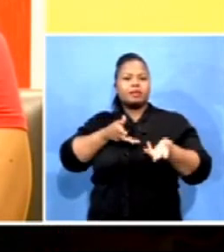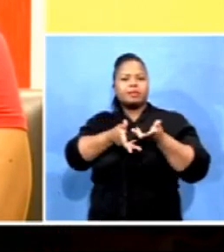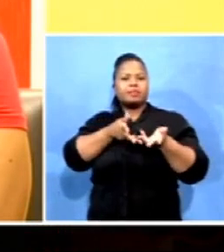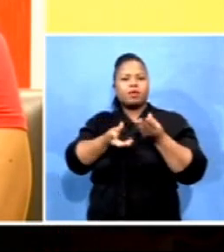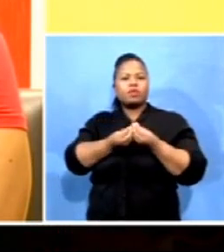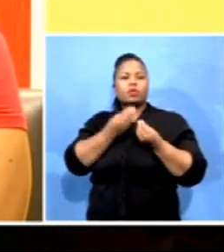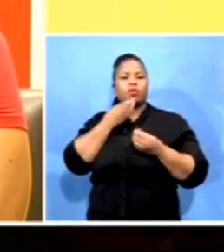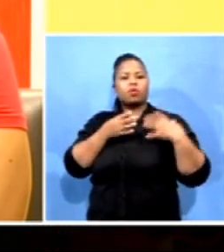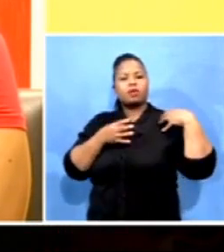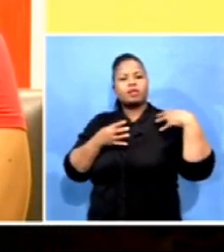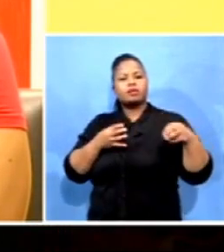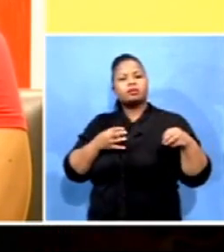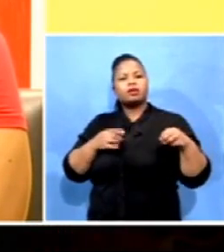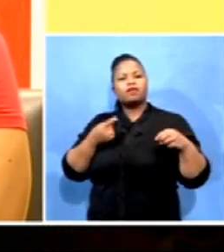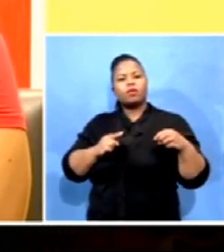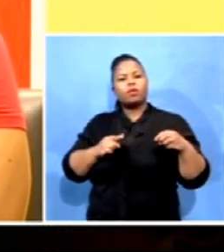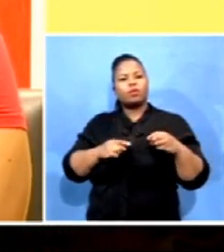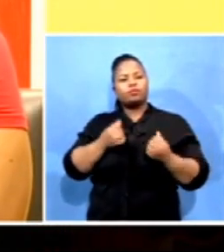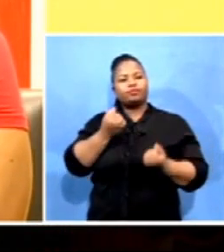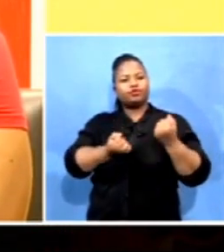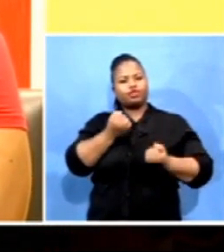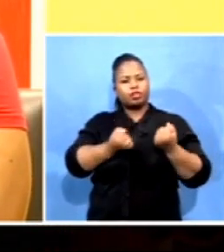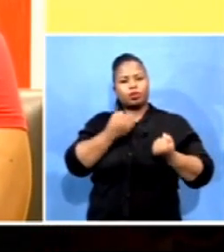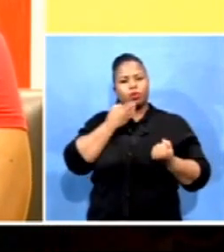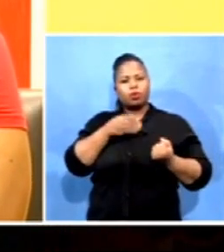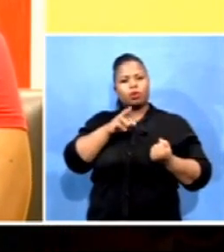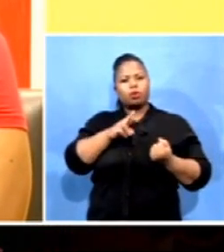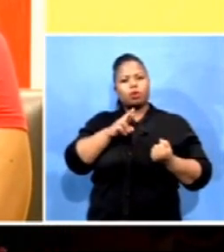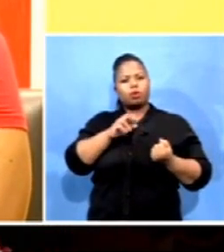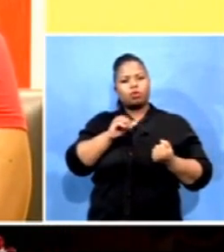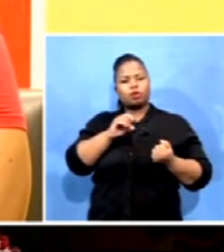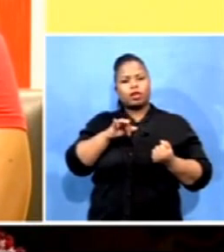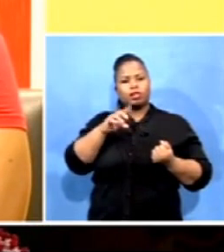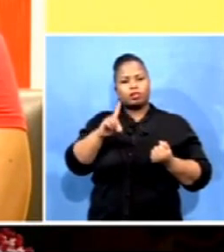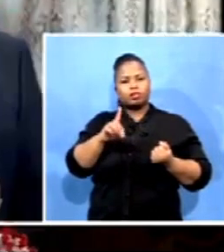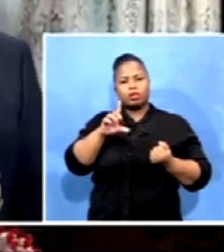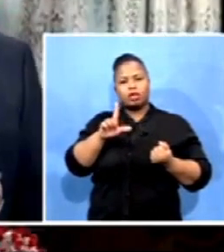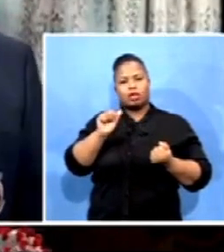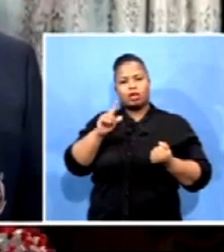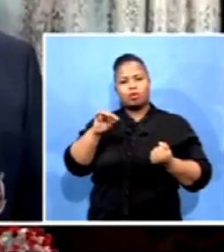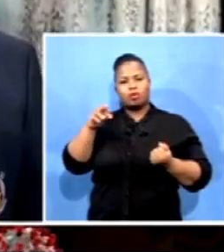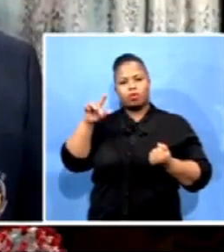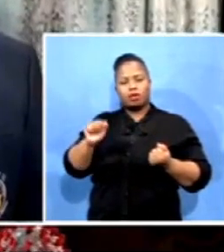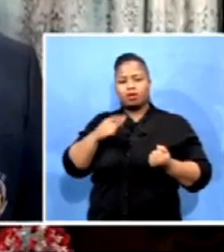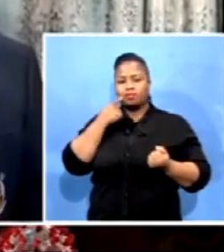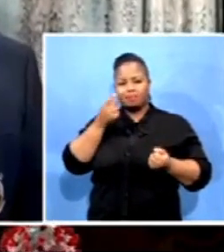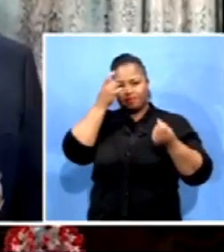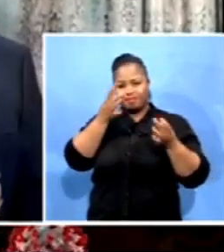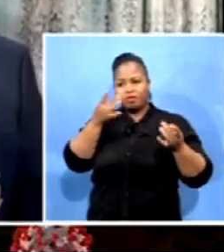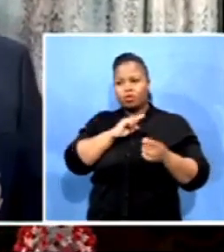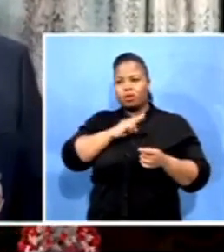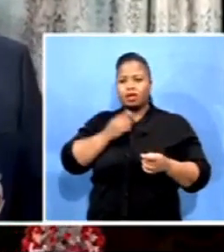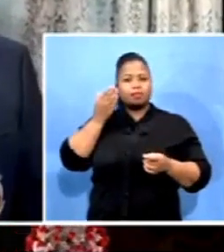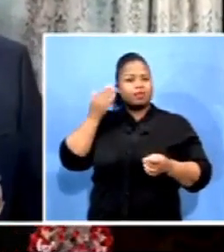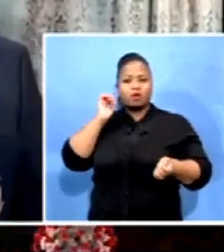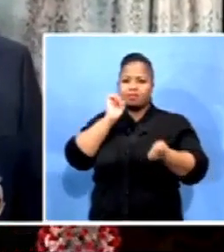Justice, Honorable Lamola, where I was raising the issue that there has been a number of arrests that have been made, but there are no progress insofar as